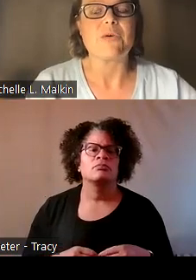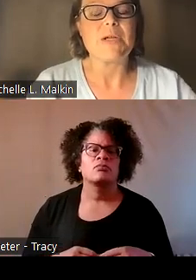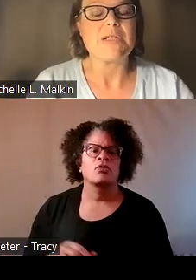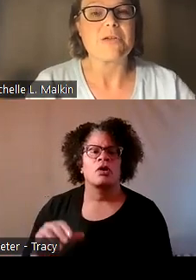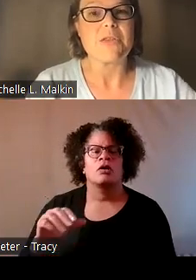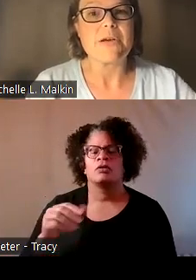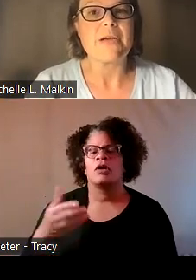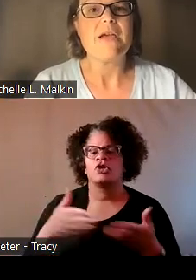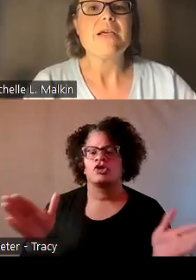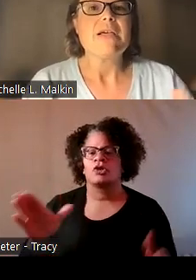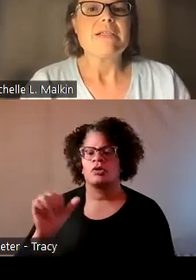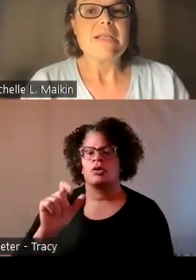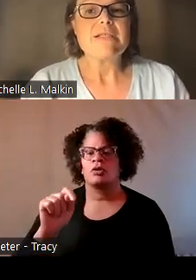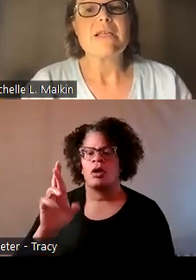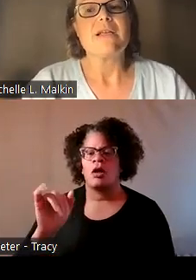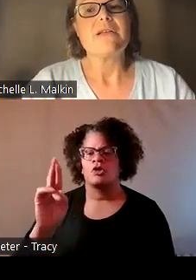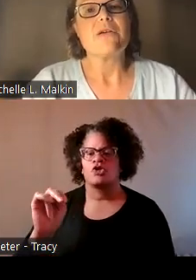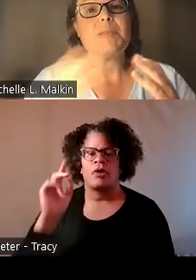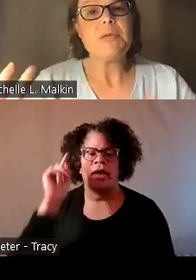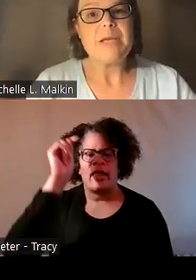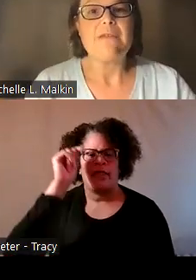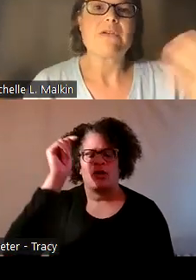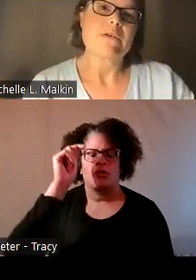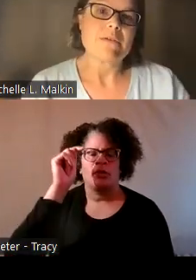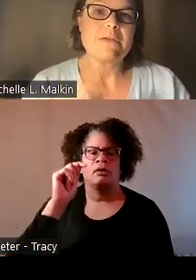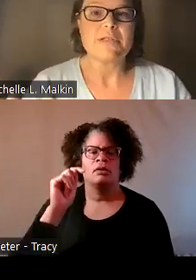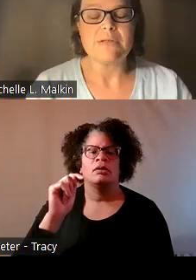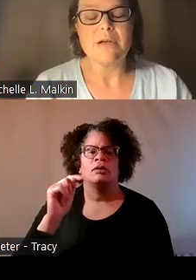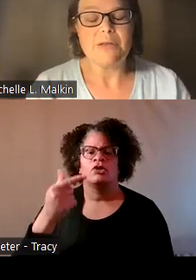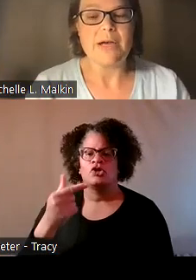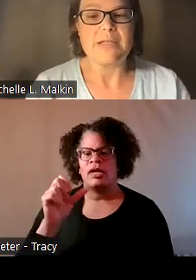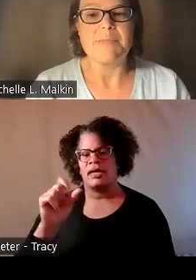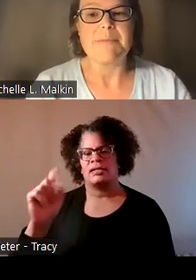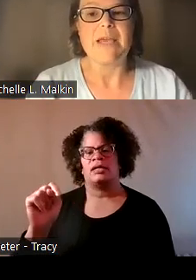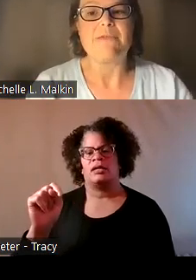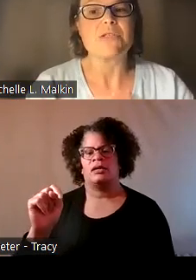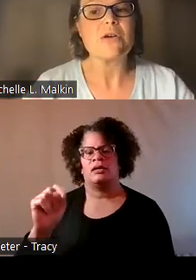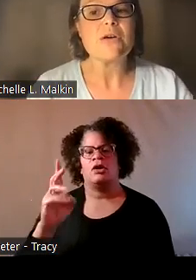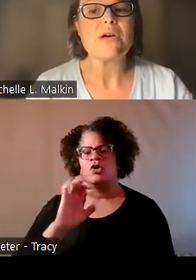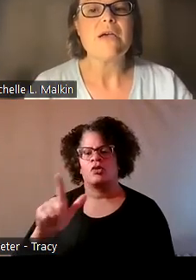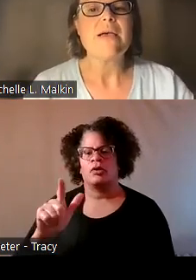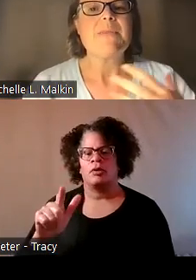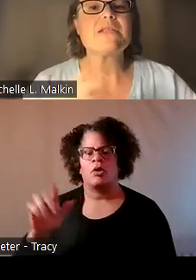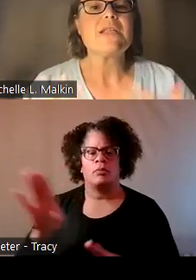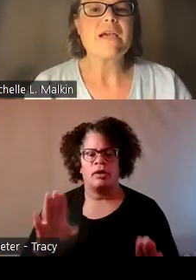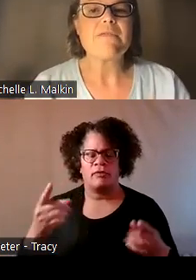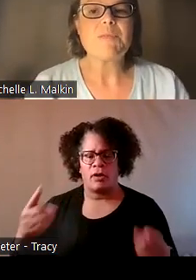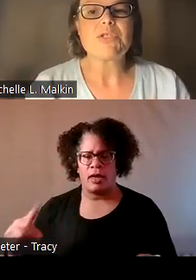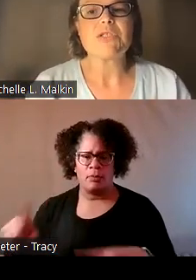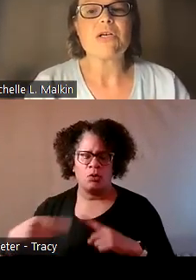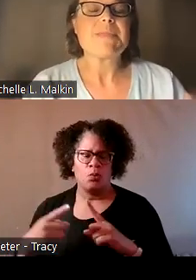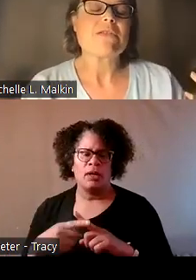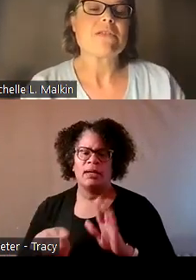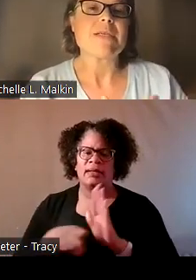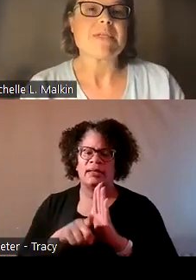is a criminological theory, says that criminal behavior or other kinds of bad behaviors occur because of the negative